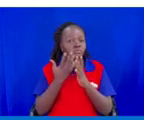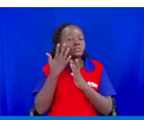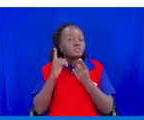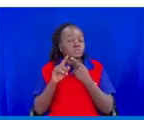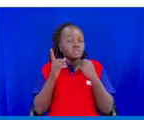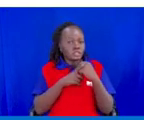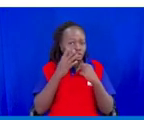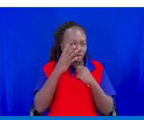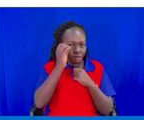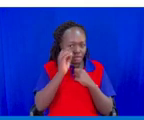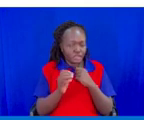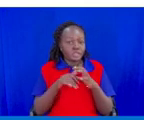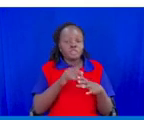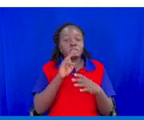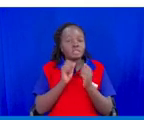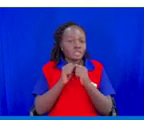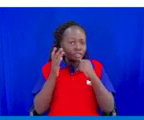64% in